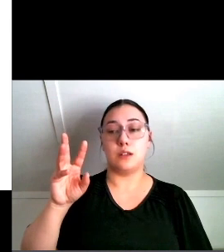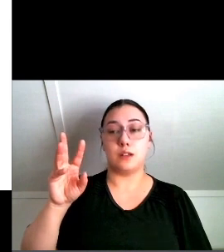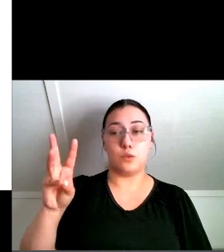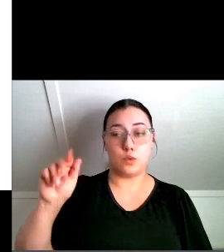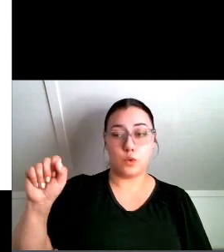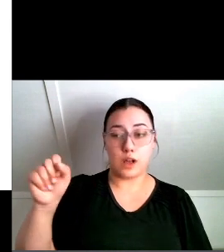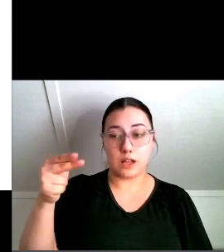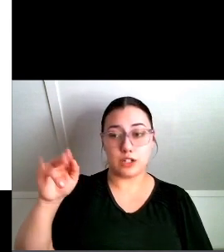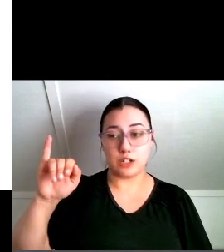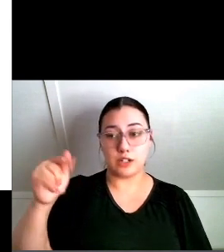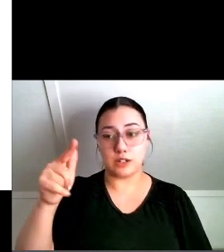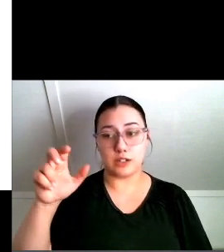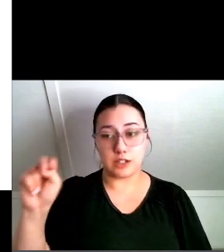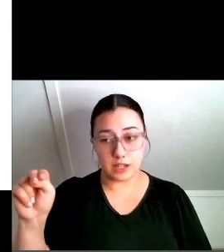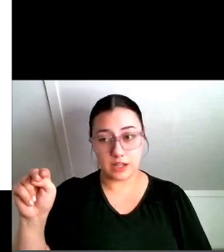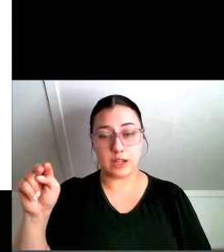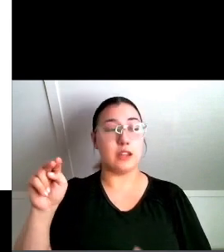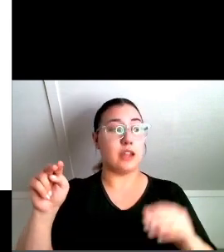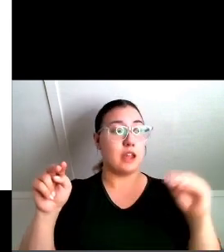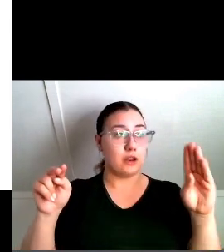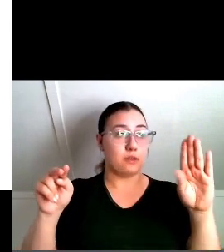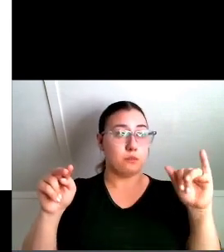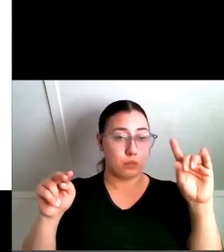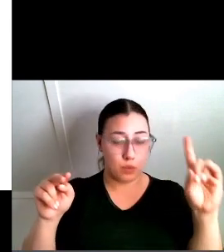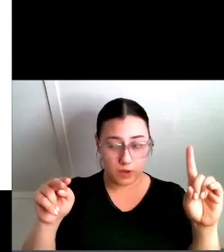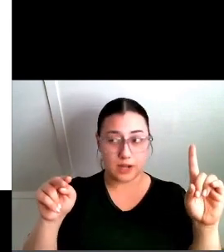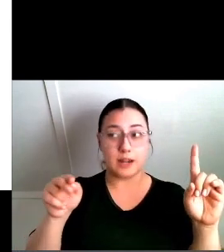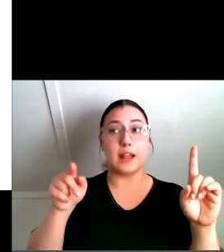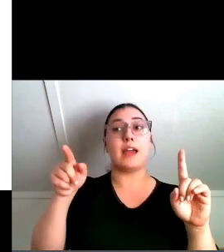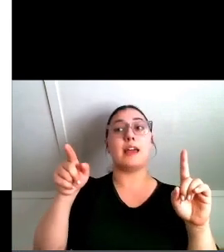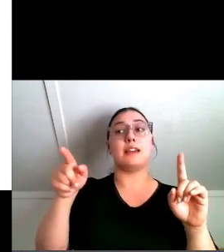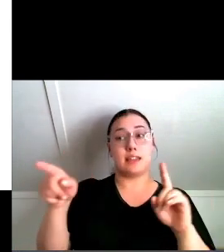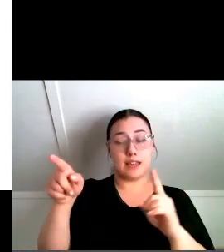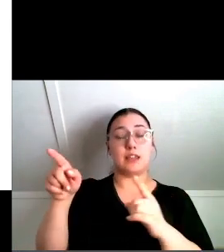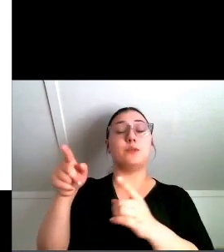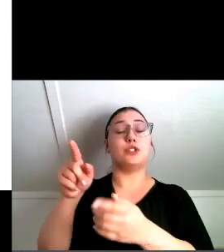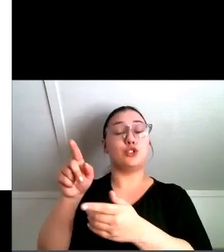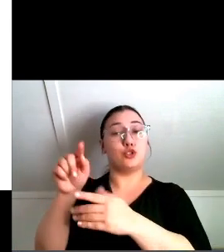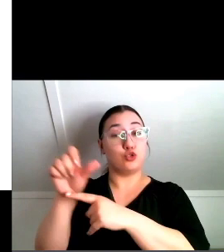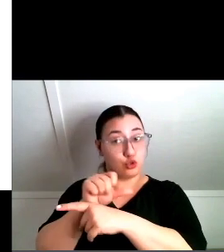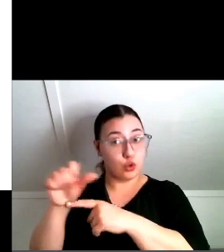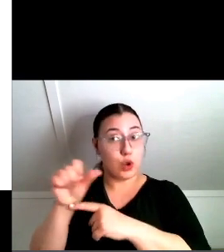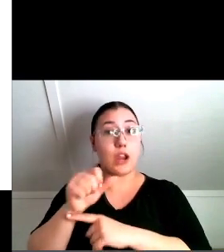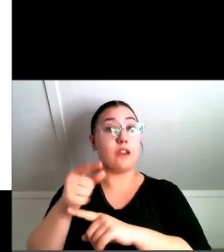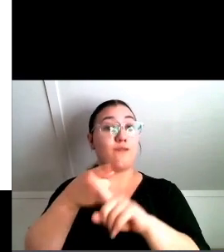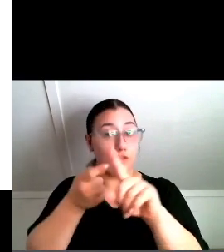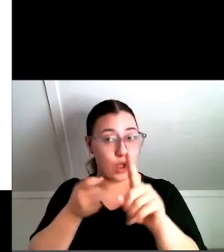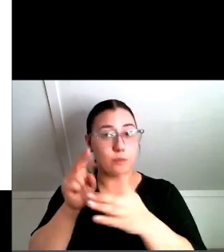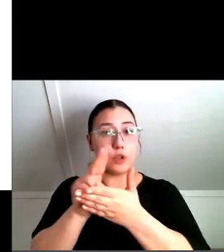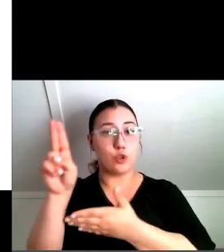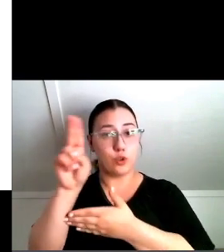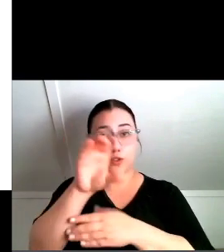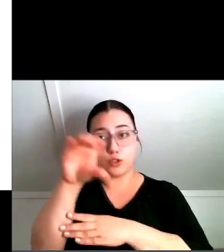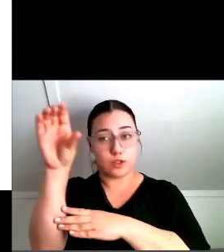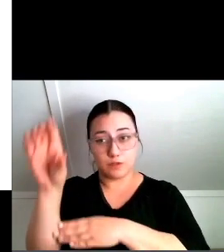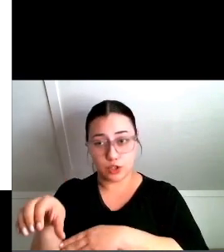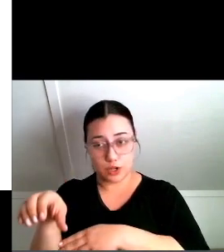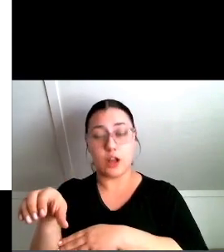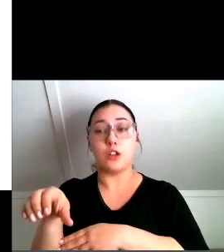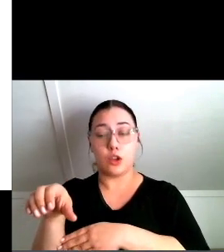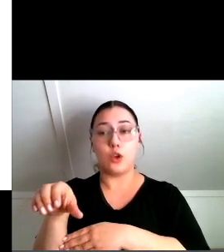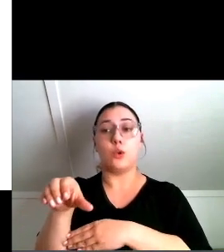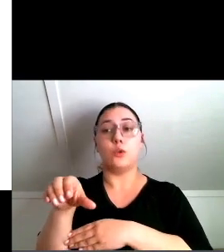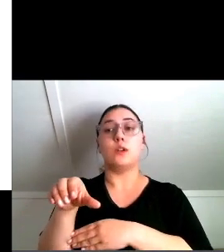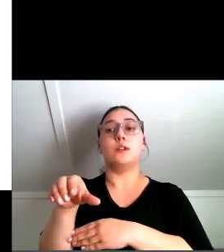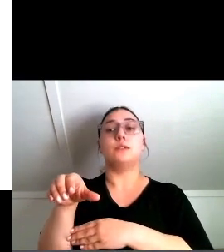a University of Chicago trained status sociologist, his work with Washington